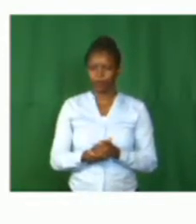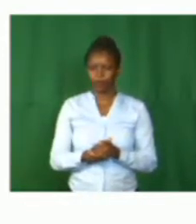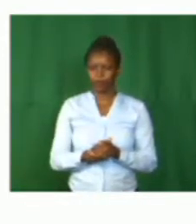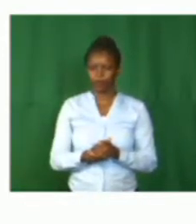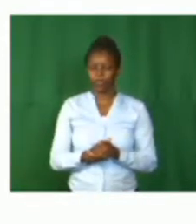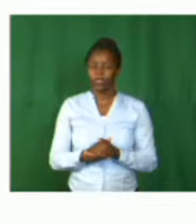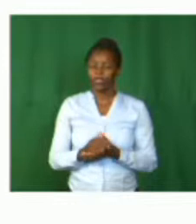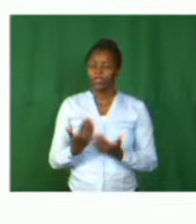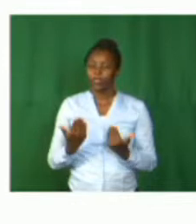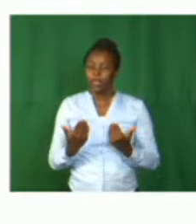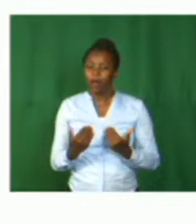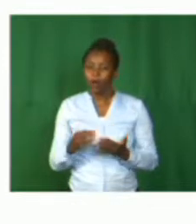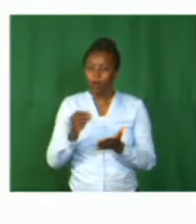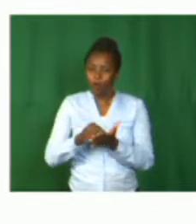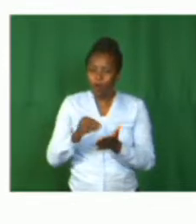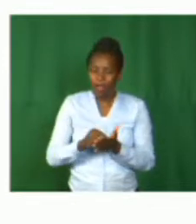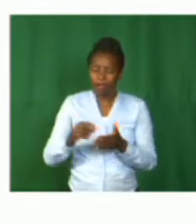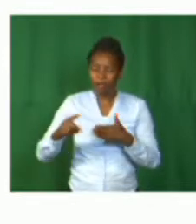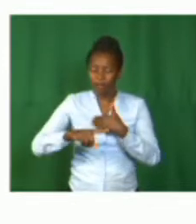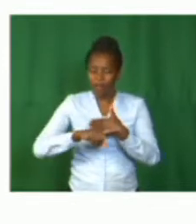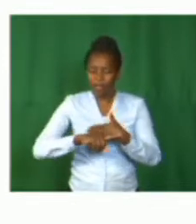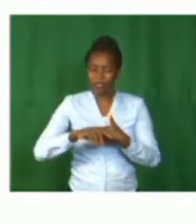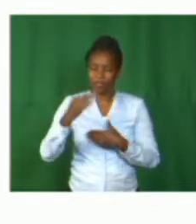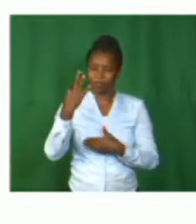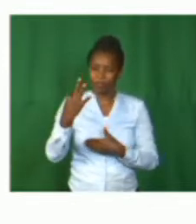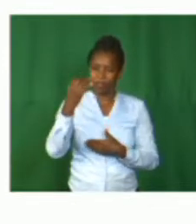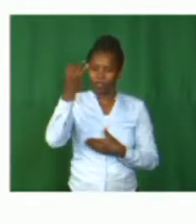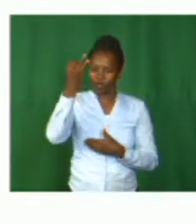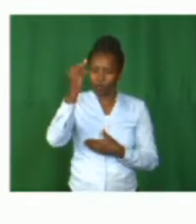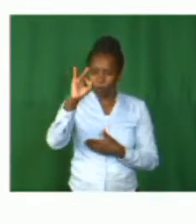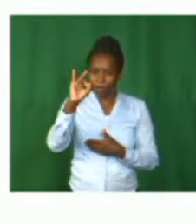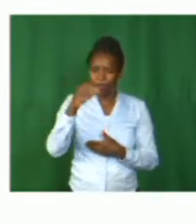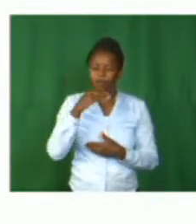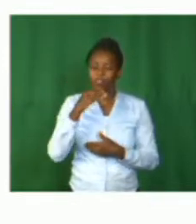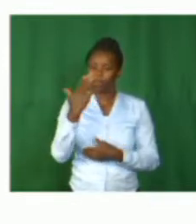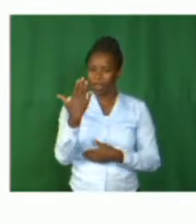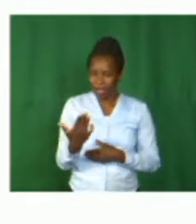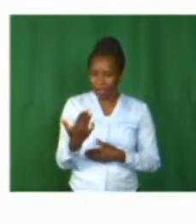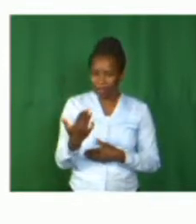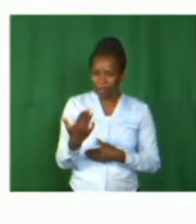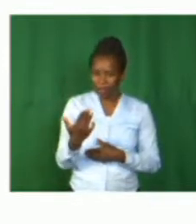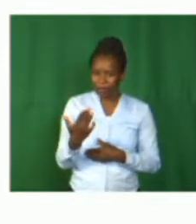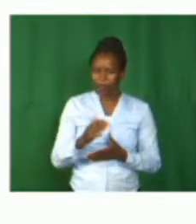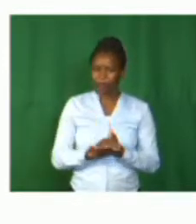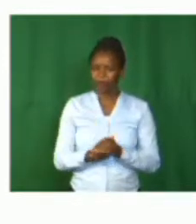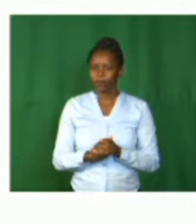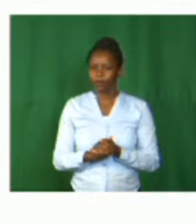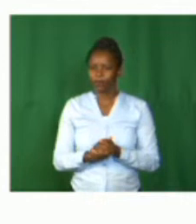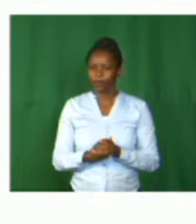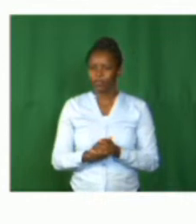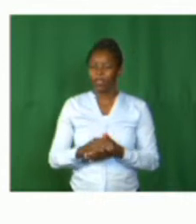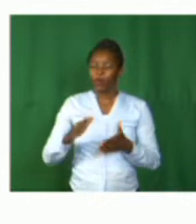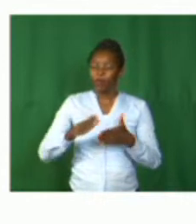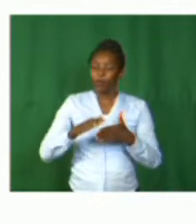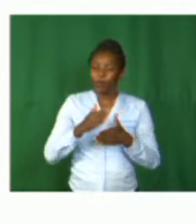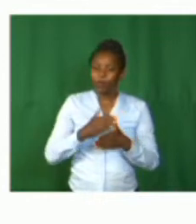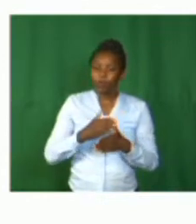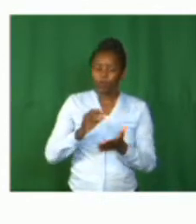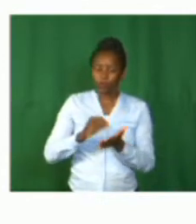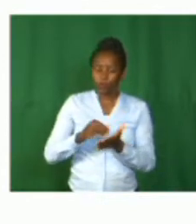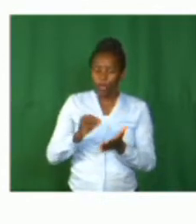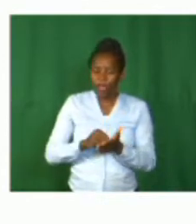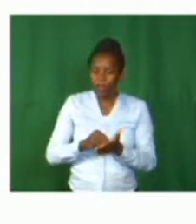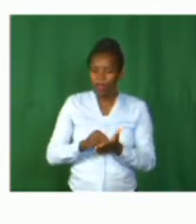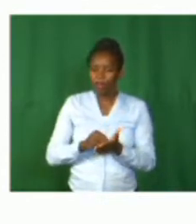we are going to have -3 squared. You know that it is 9, and then here we are going to have, because we have got a situation